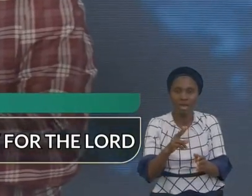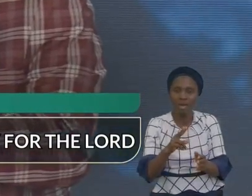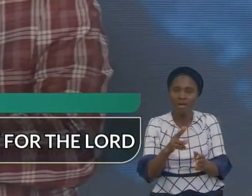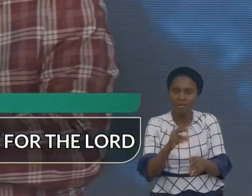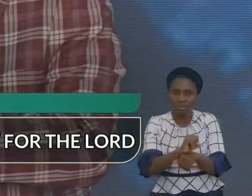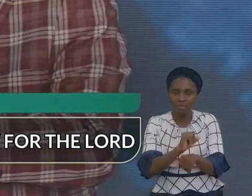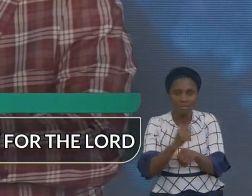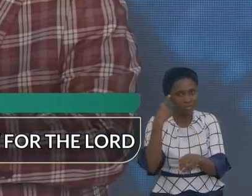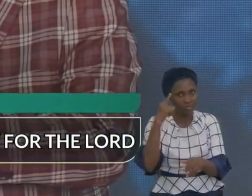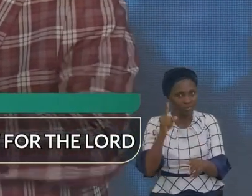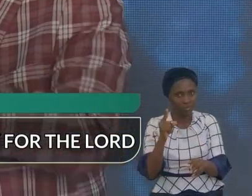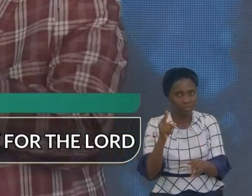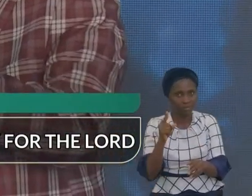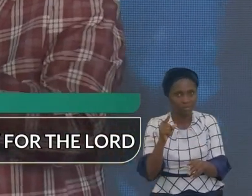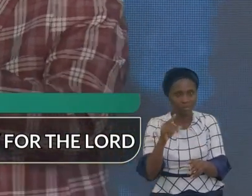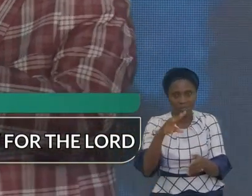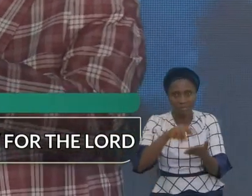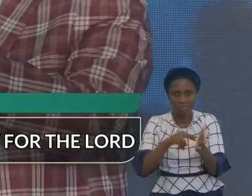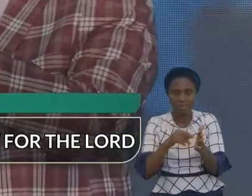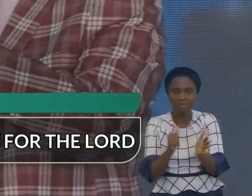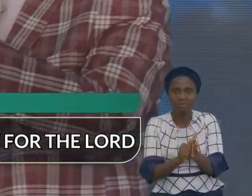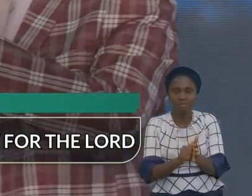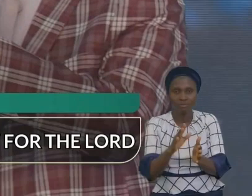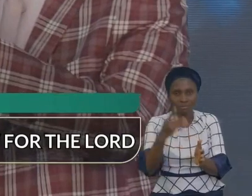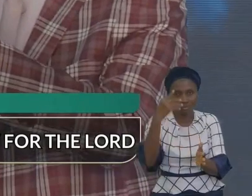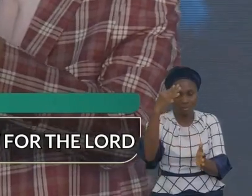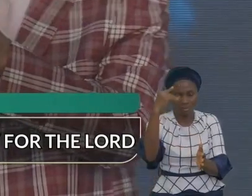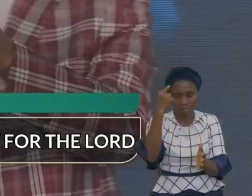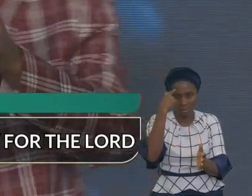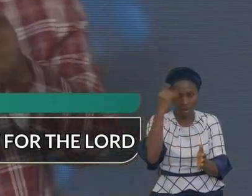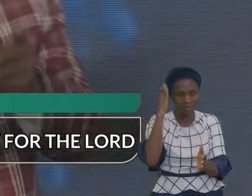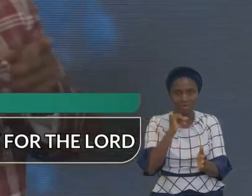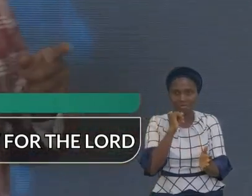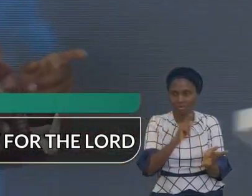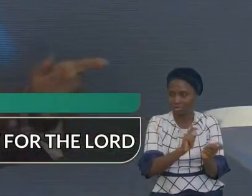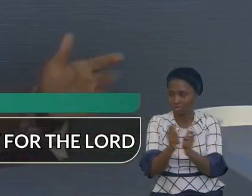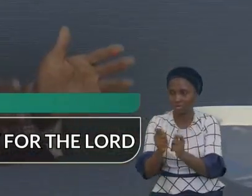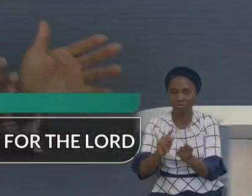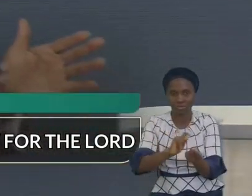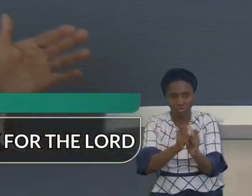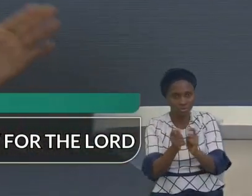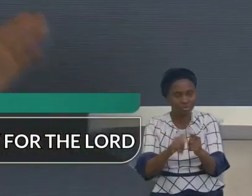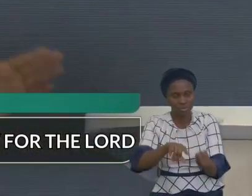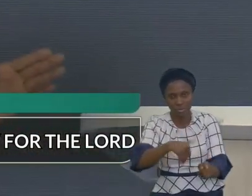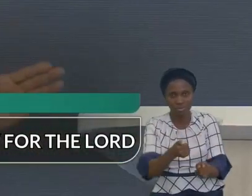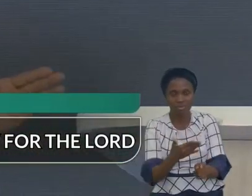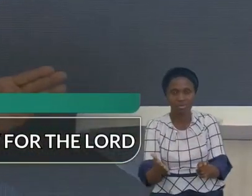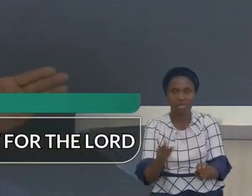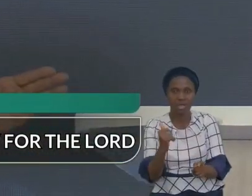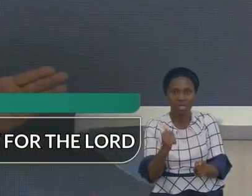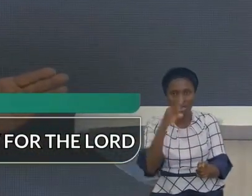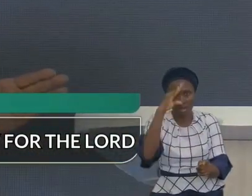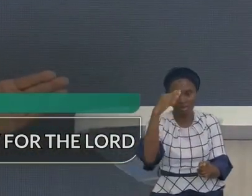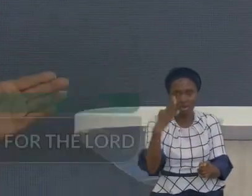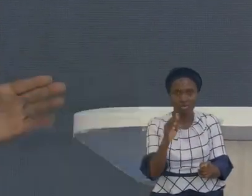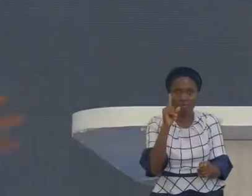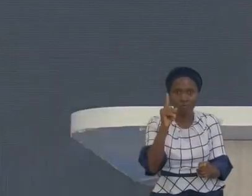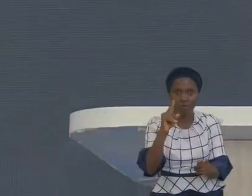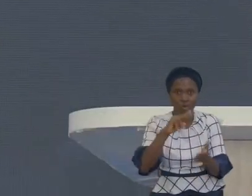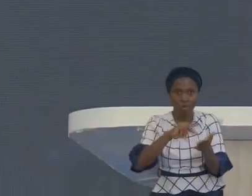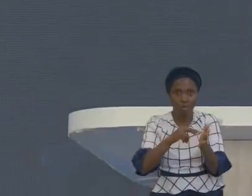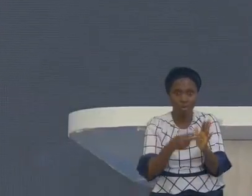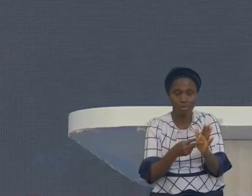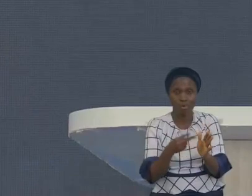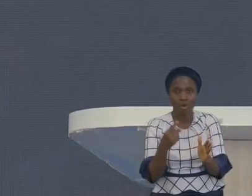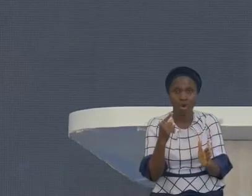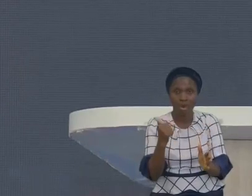man of one purpose, a man of one desire, a man of one dedication,